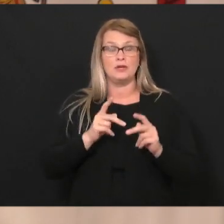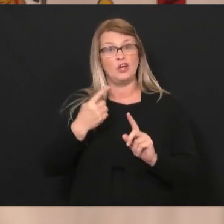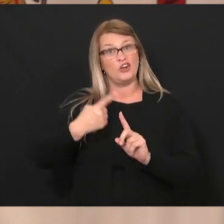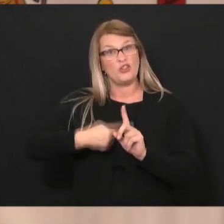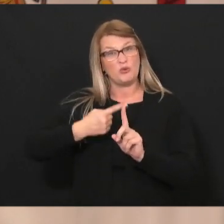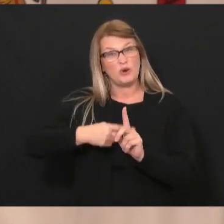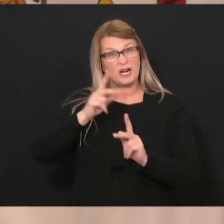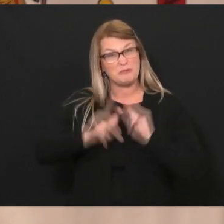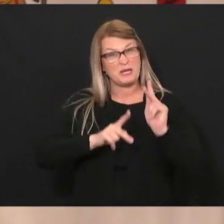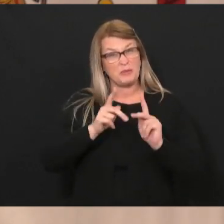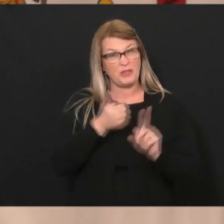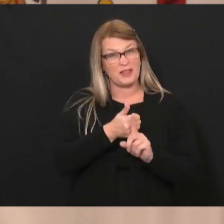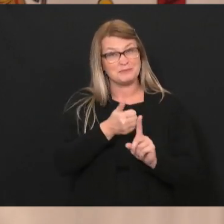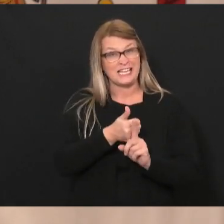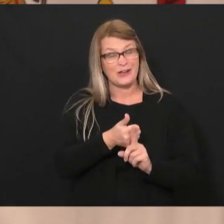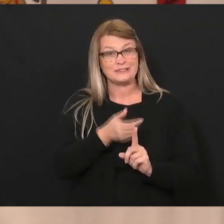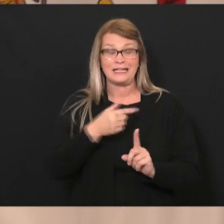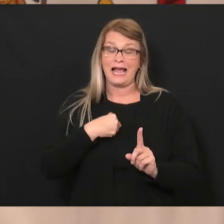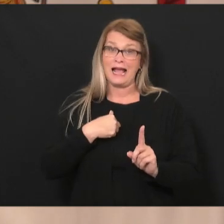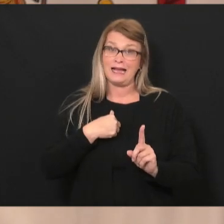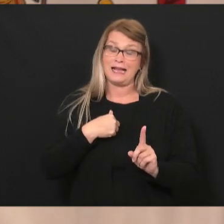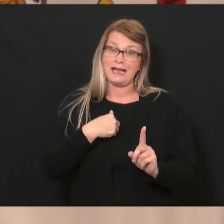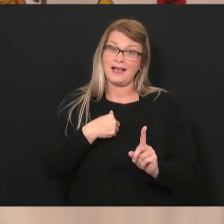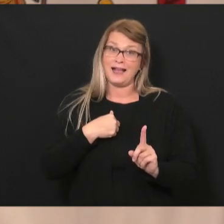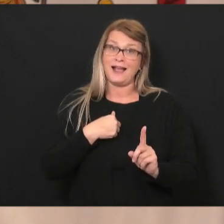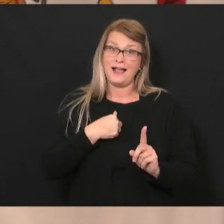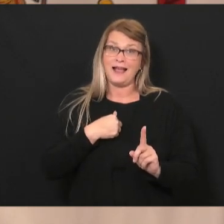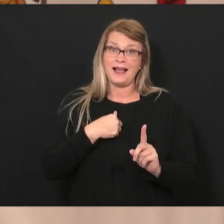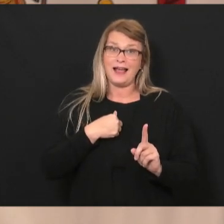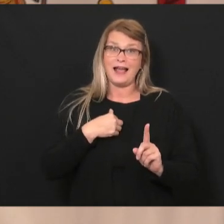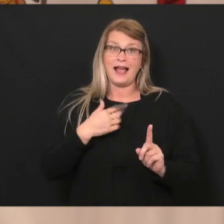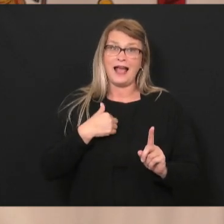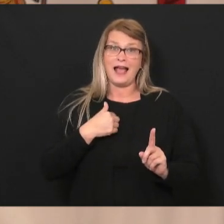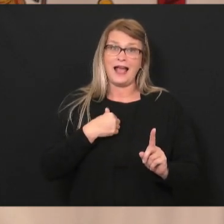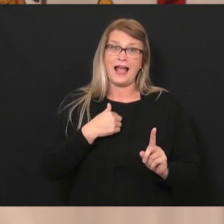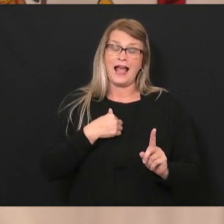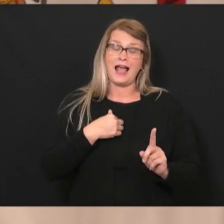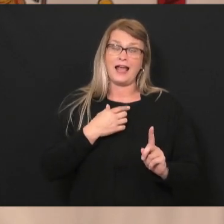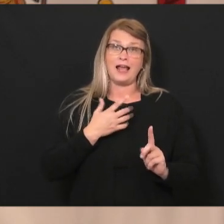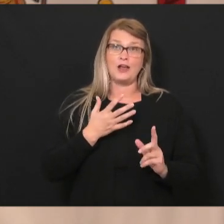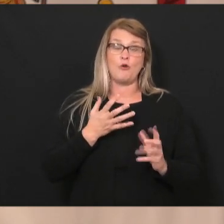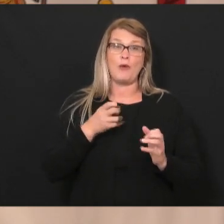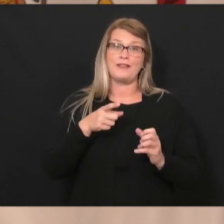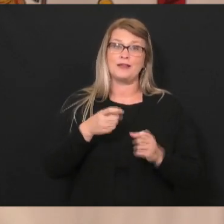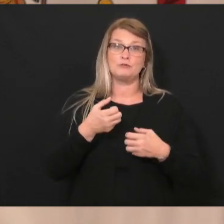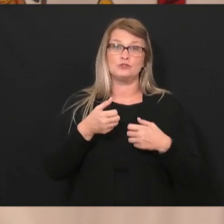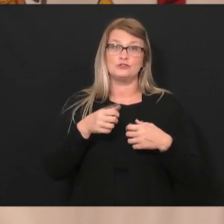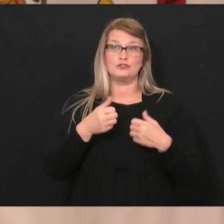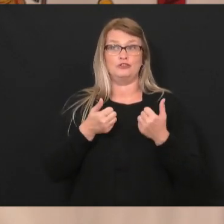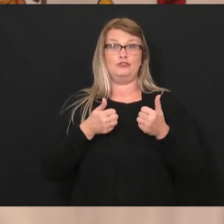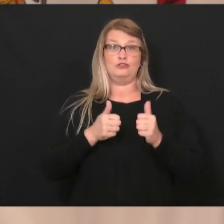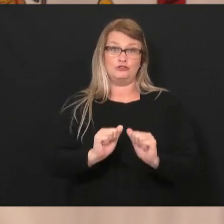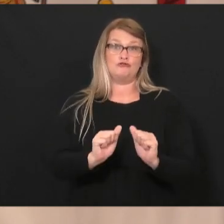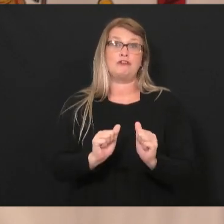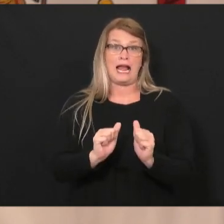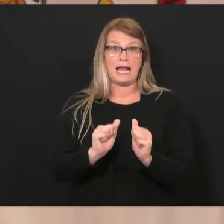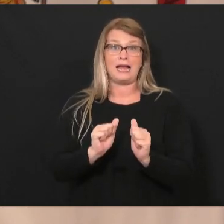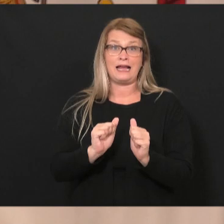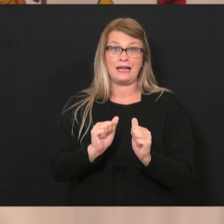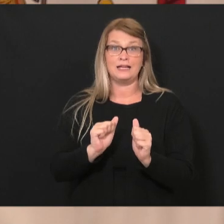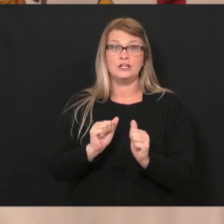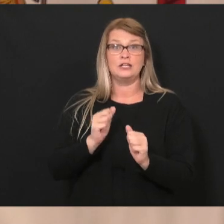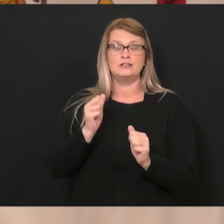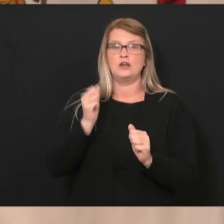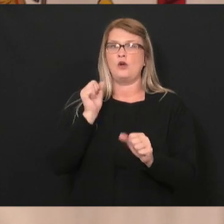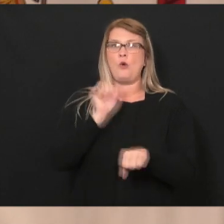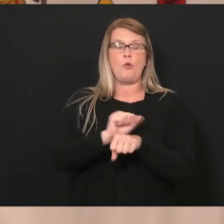would say, please take every advantage of this stimulus package. Work